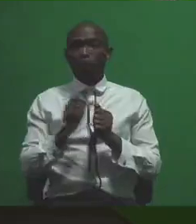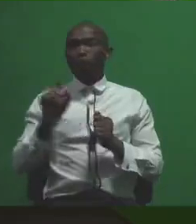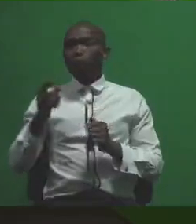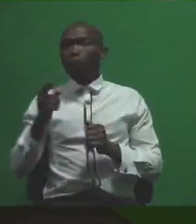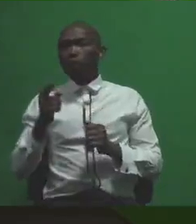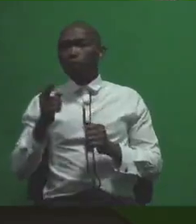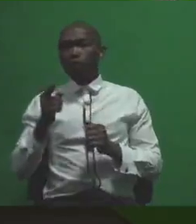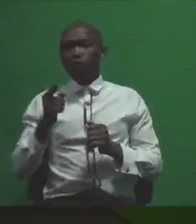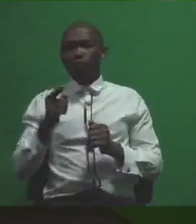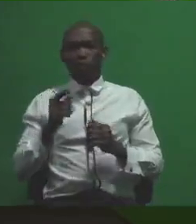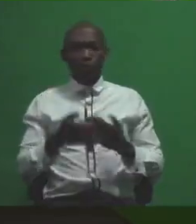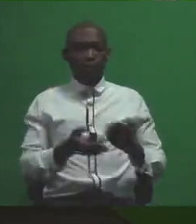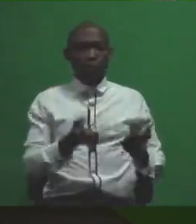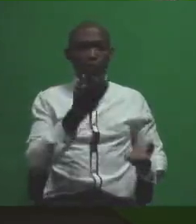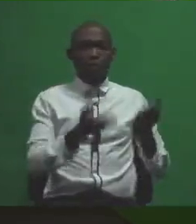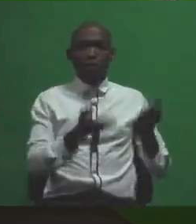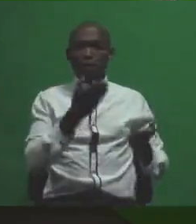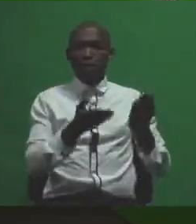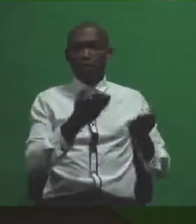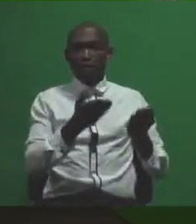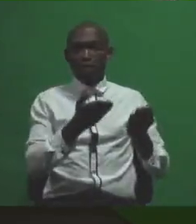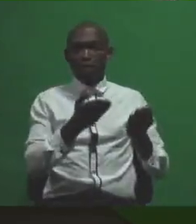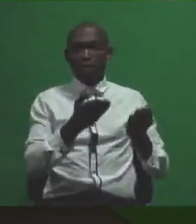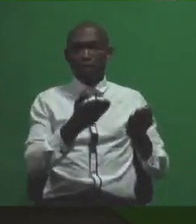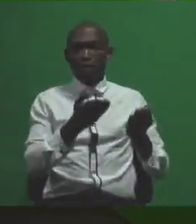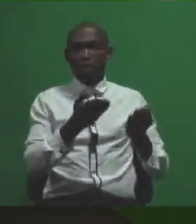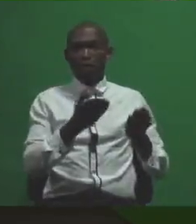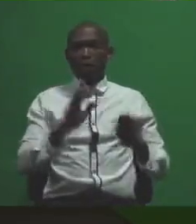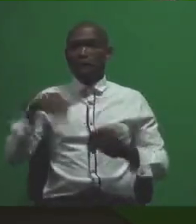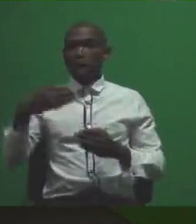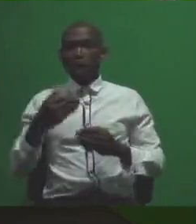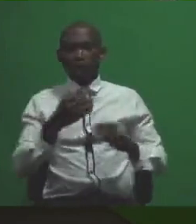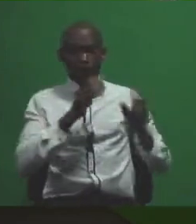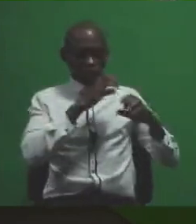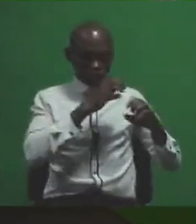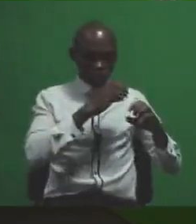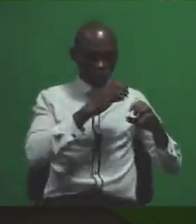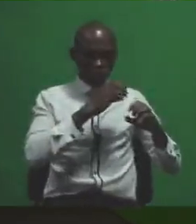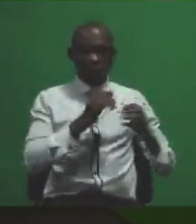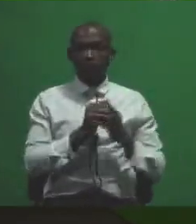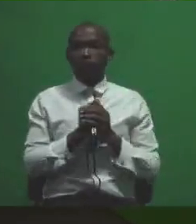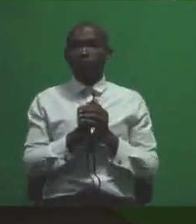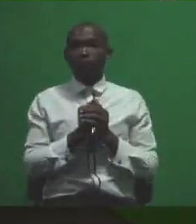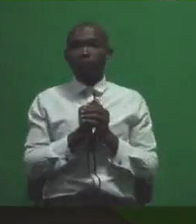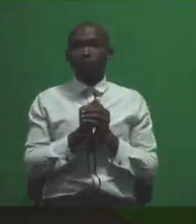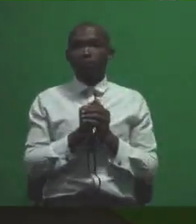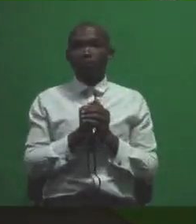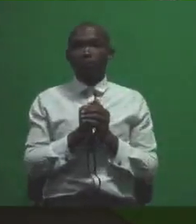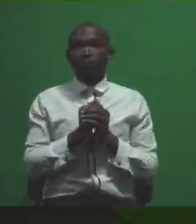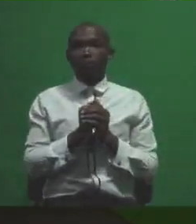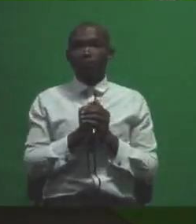What should be maybe doing labda maybe after experiment?